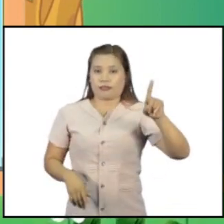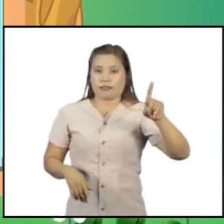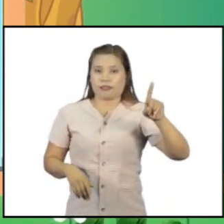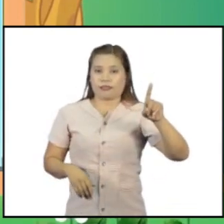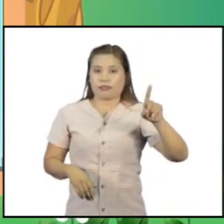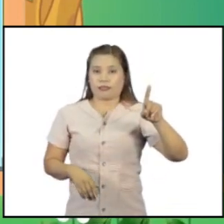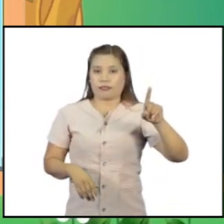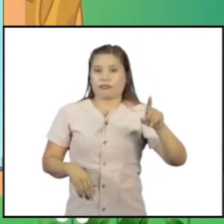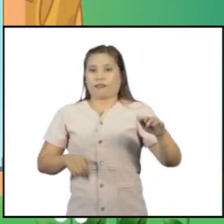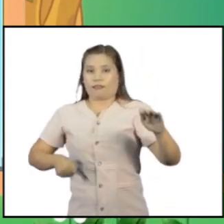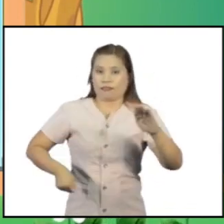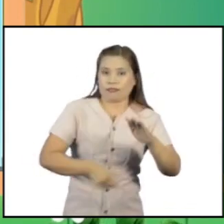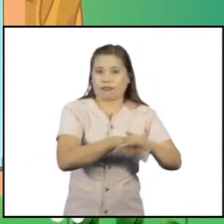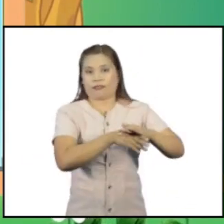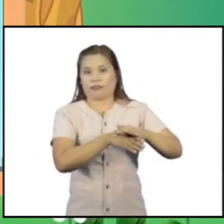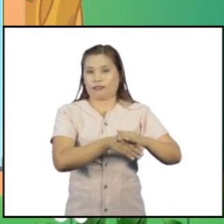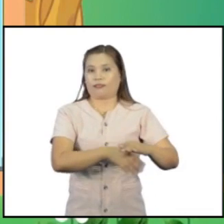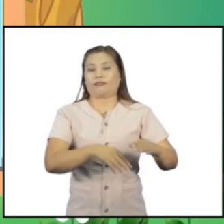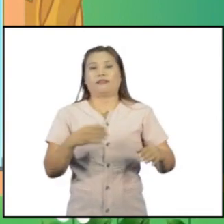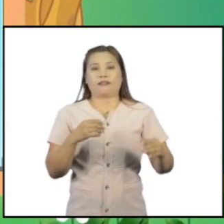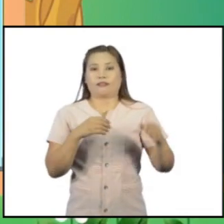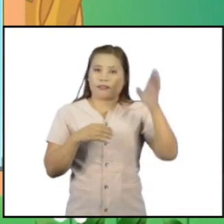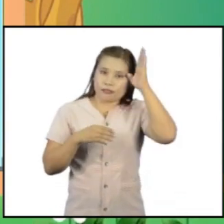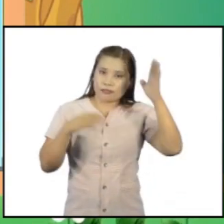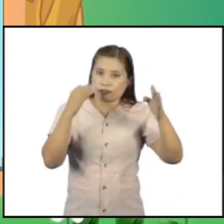D. He kicked Benny in the face.